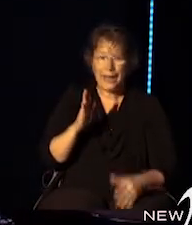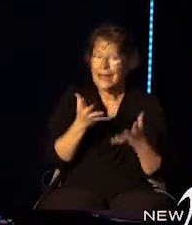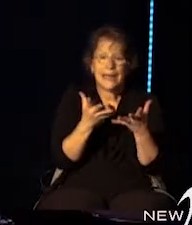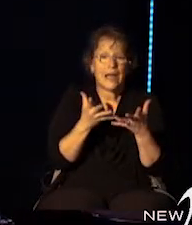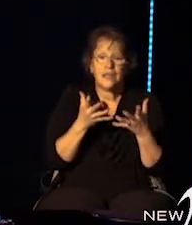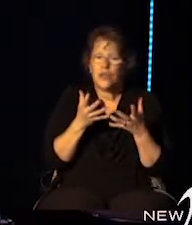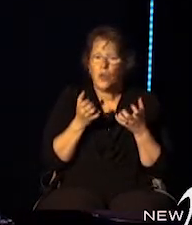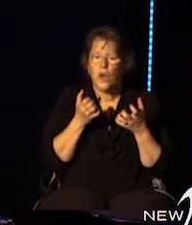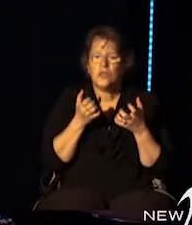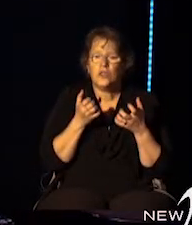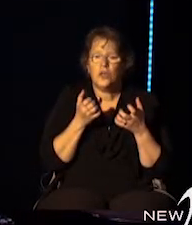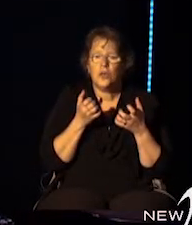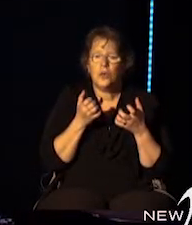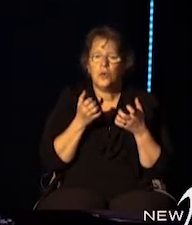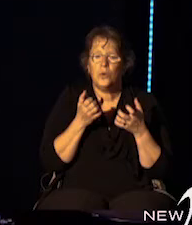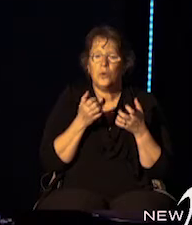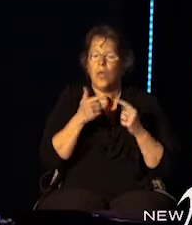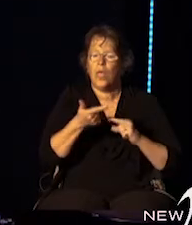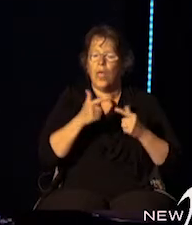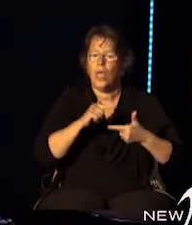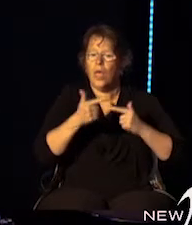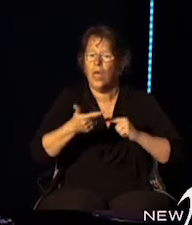negotiate a contract with you.